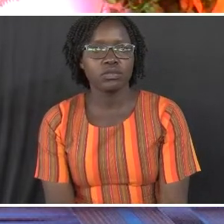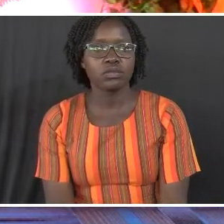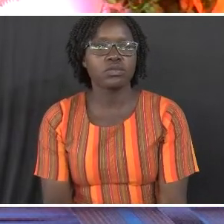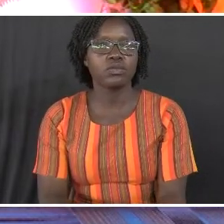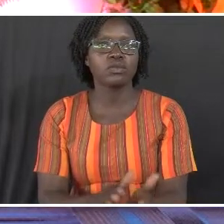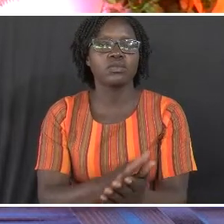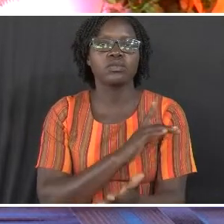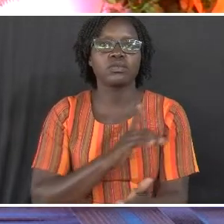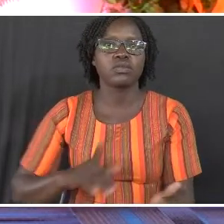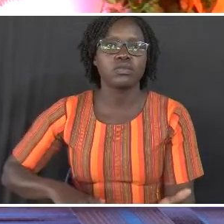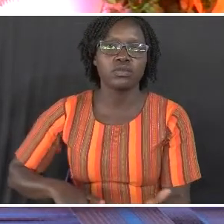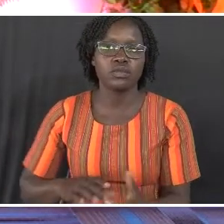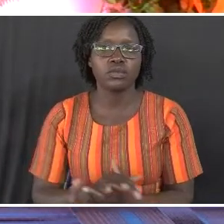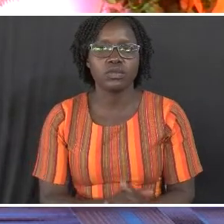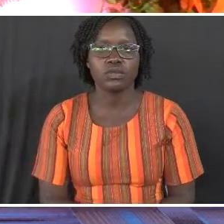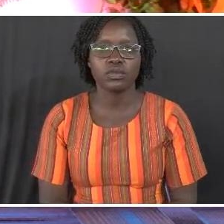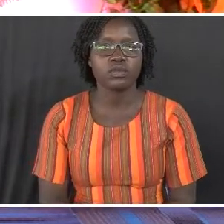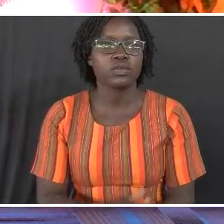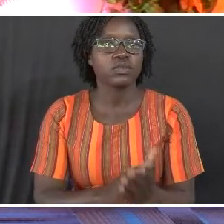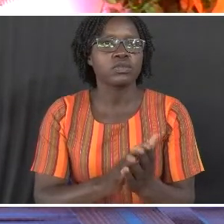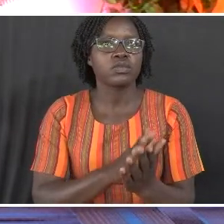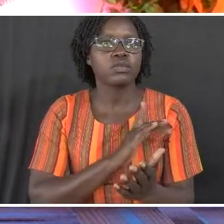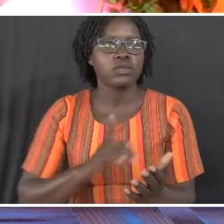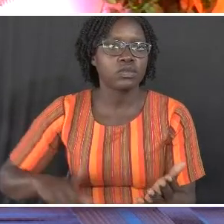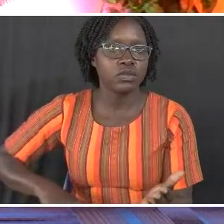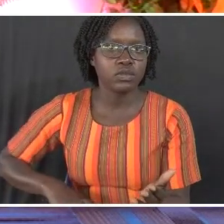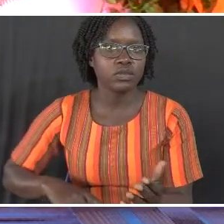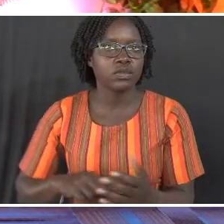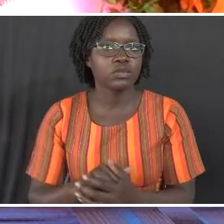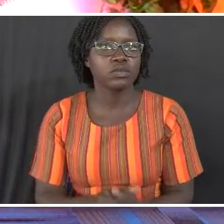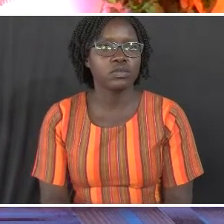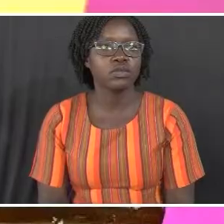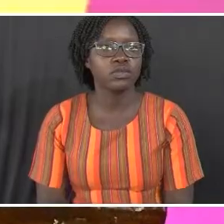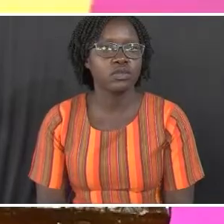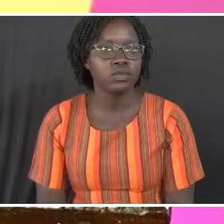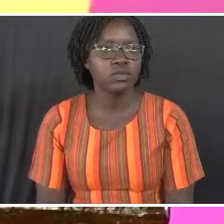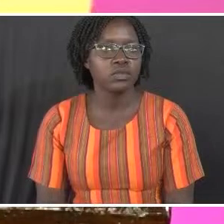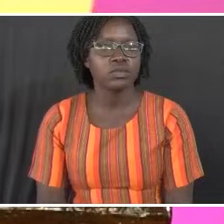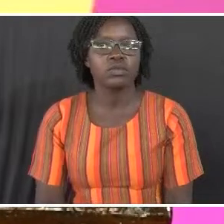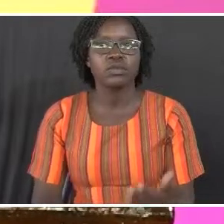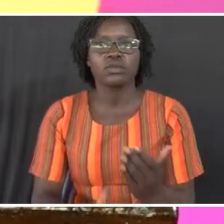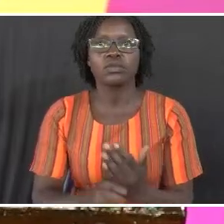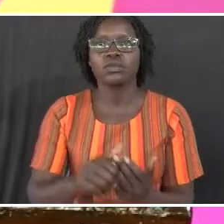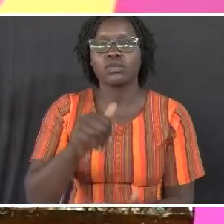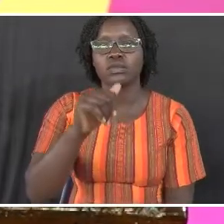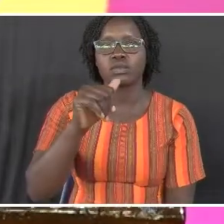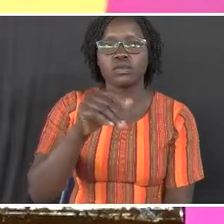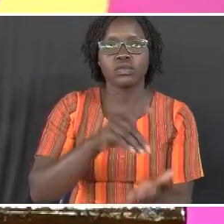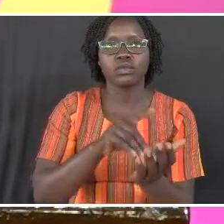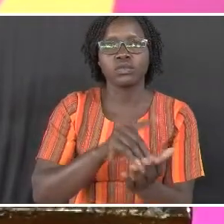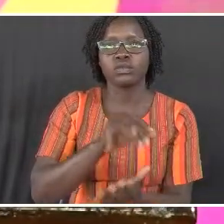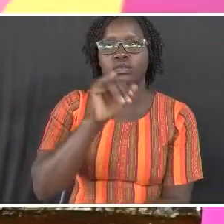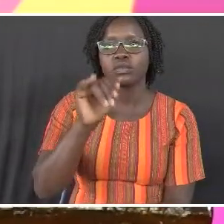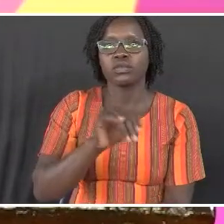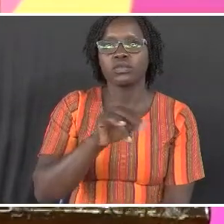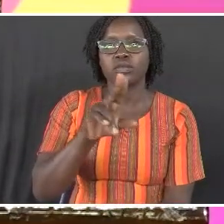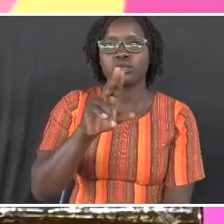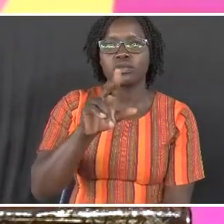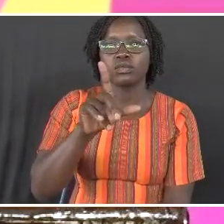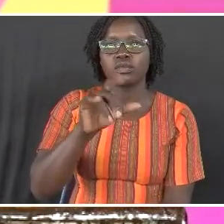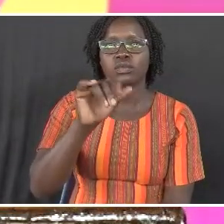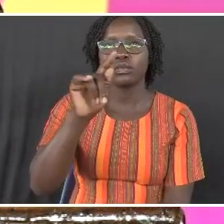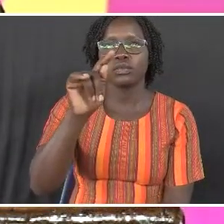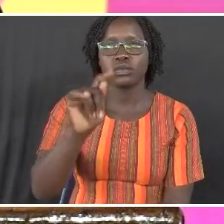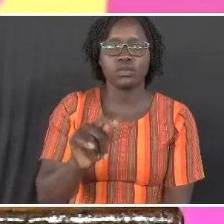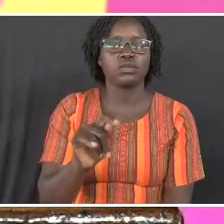Praise God. Praise God once again. Okay, my name is Dr. Julliet Onyango. I'm an oral